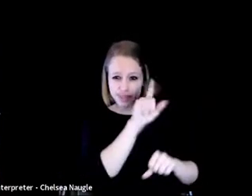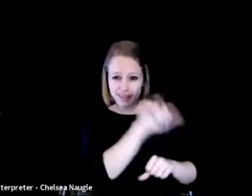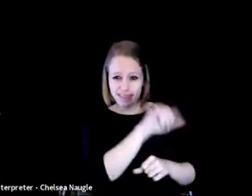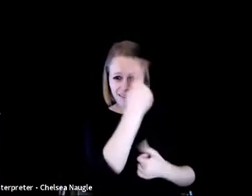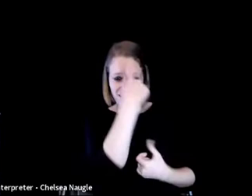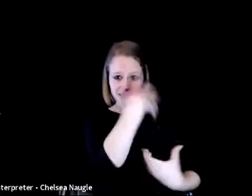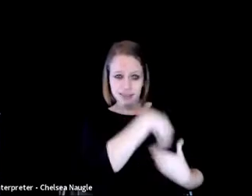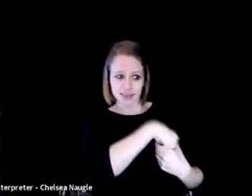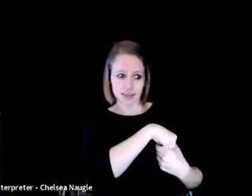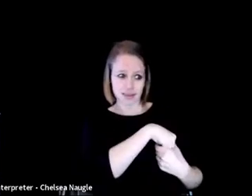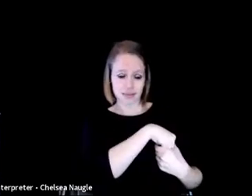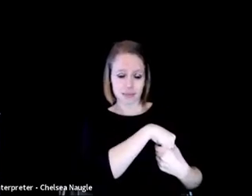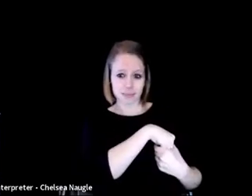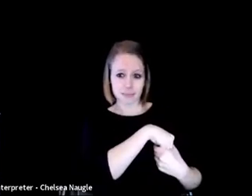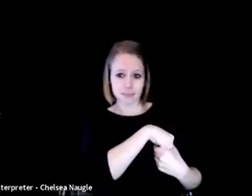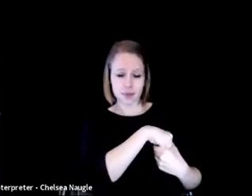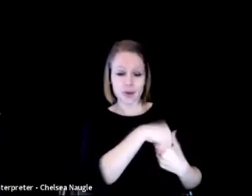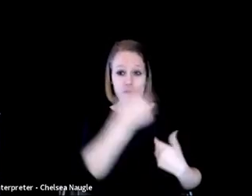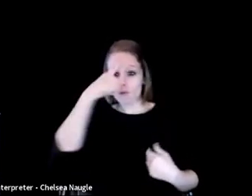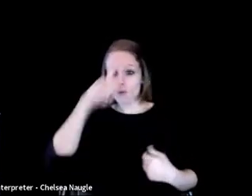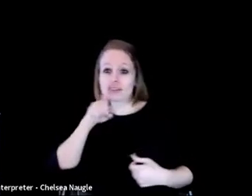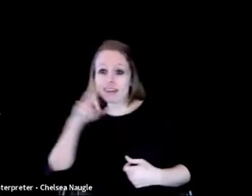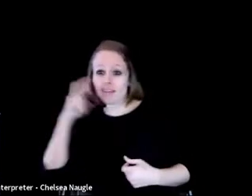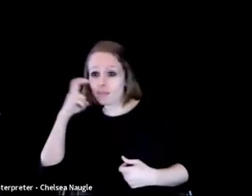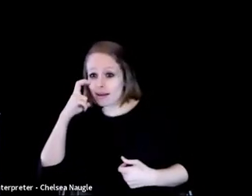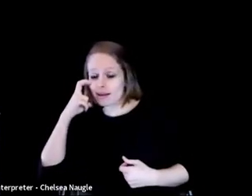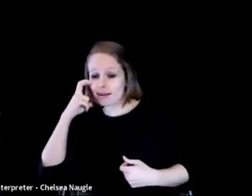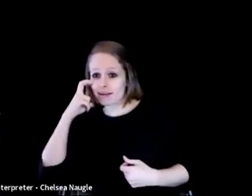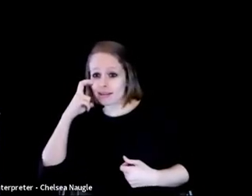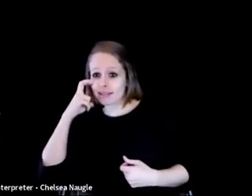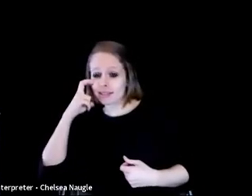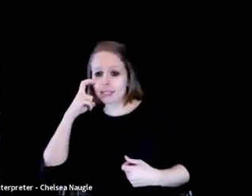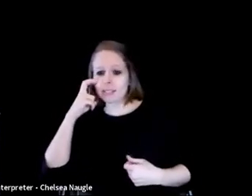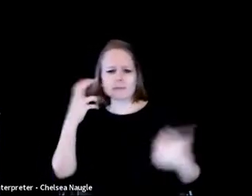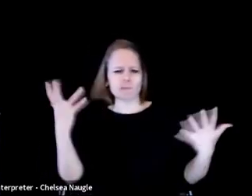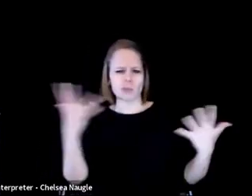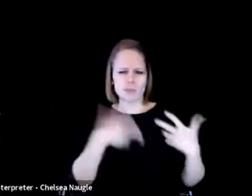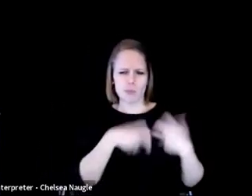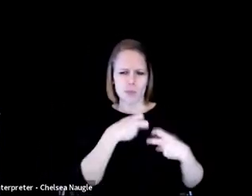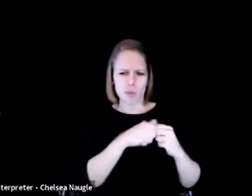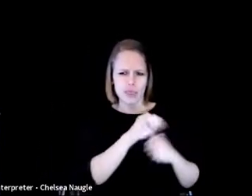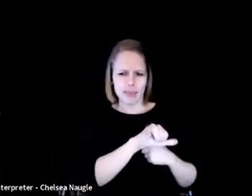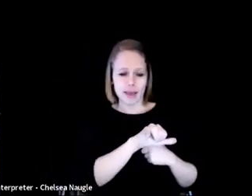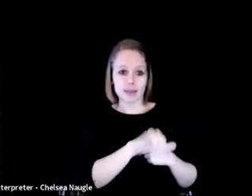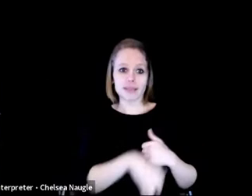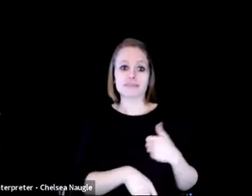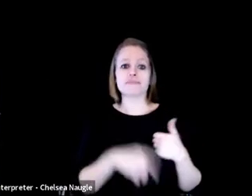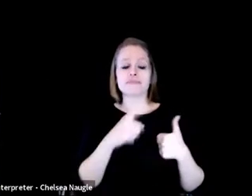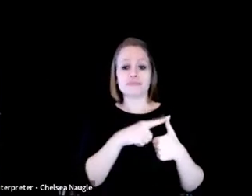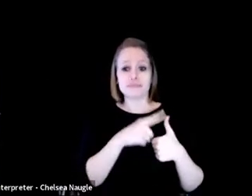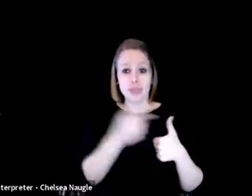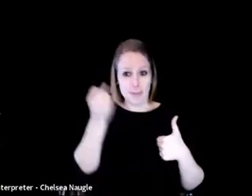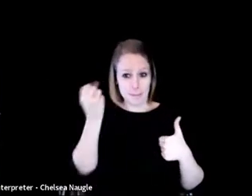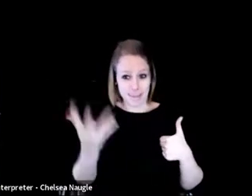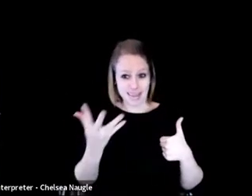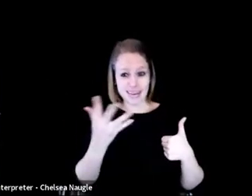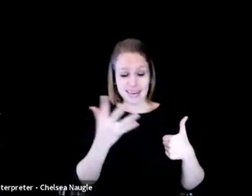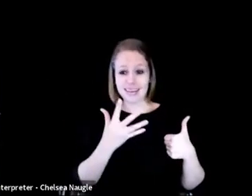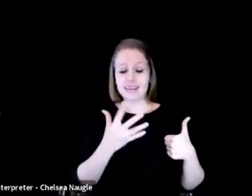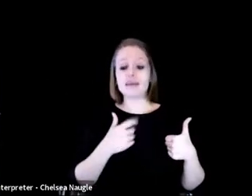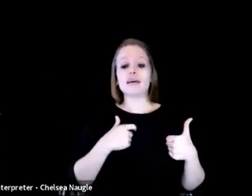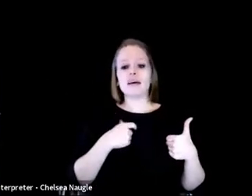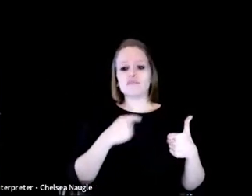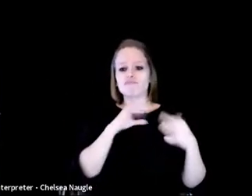a child who's deafblind are the following. First is that many of them are very adult-directed and initiated.